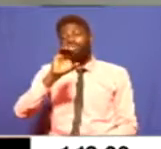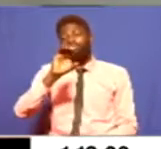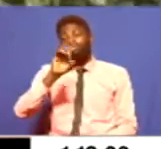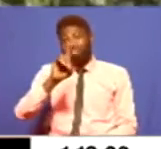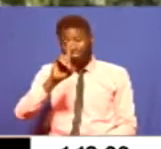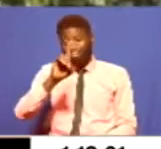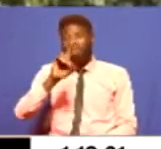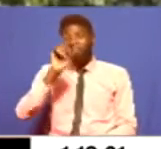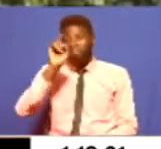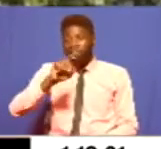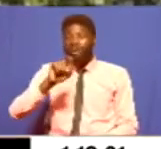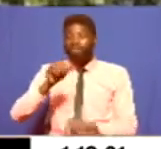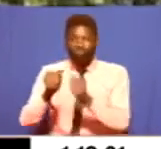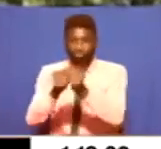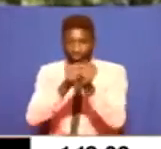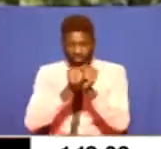COVID-19.